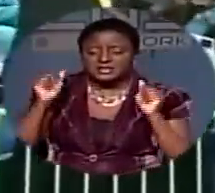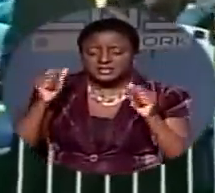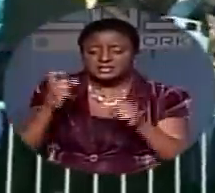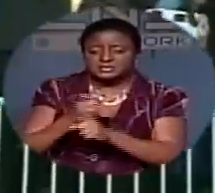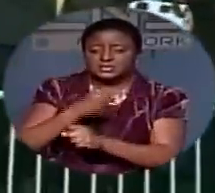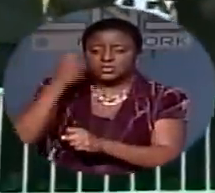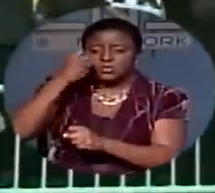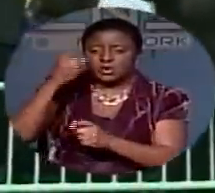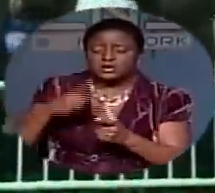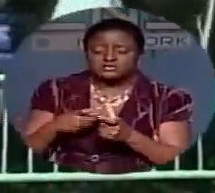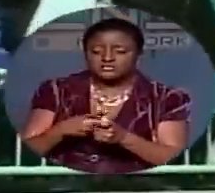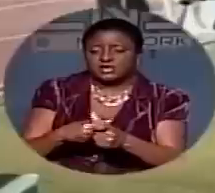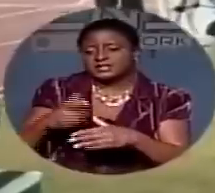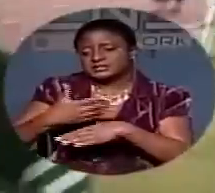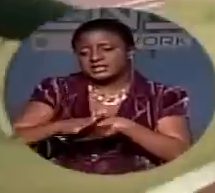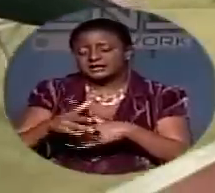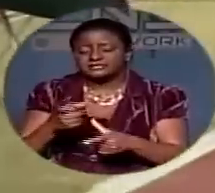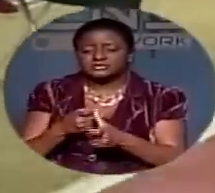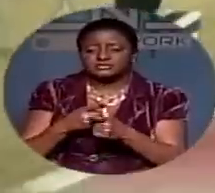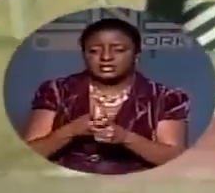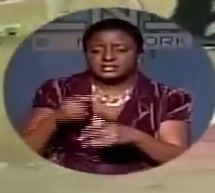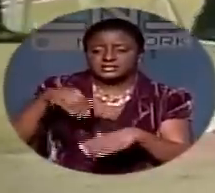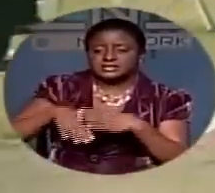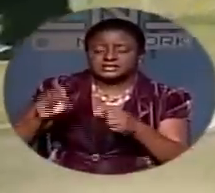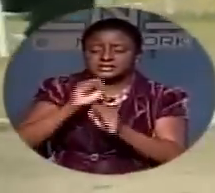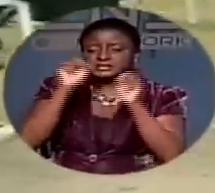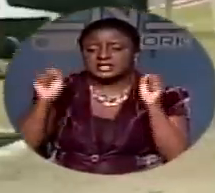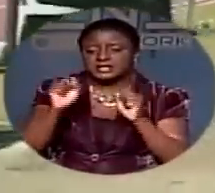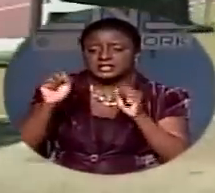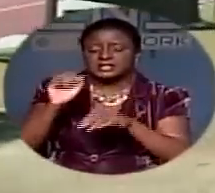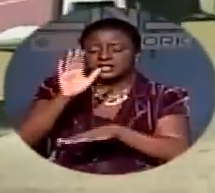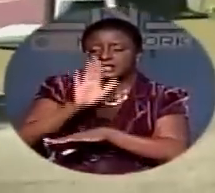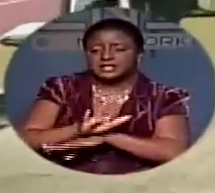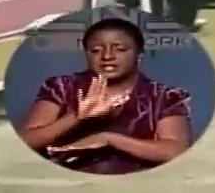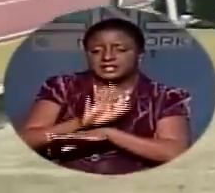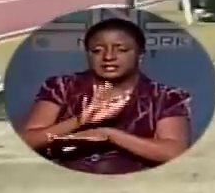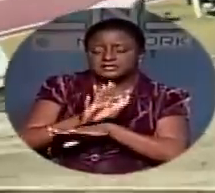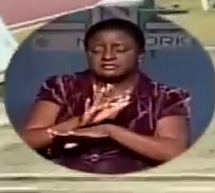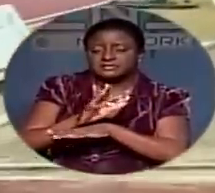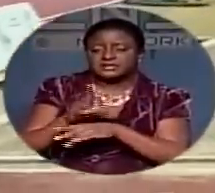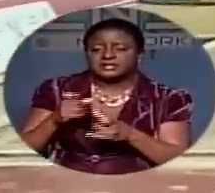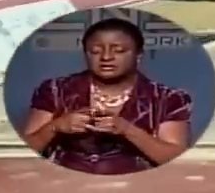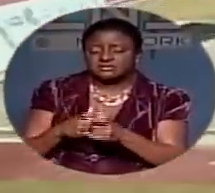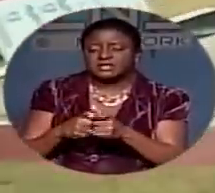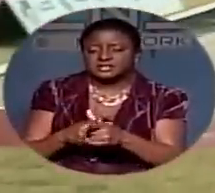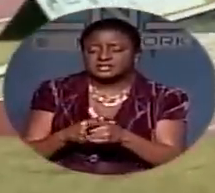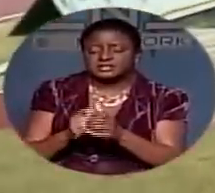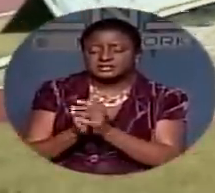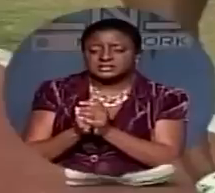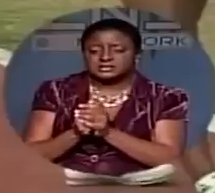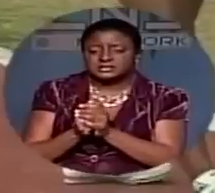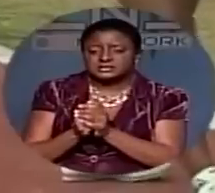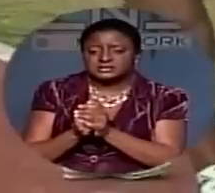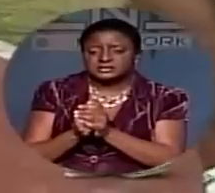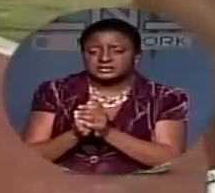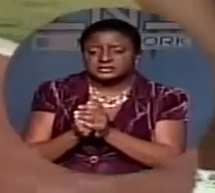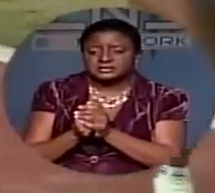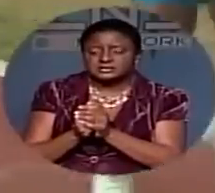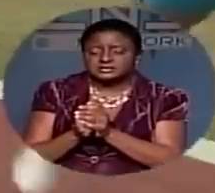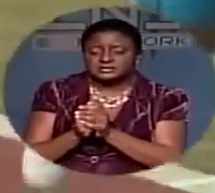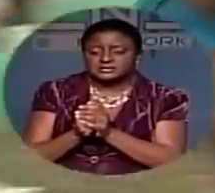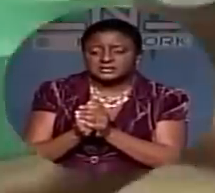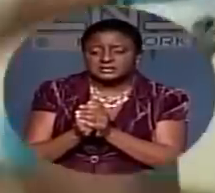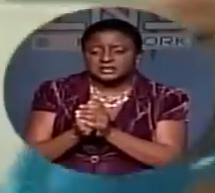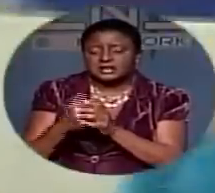Saturday evening session. Our Julian Gibson is in Hamilton and he reports that speaking to his Caribbean counterparts, they say there ain't